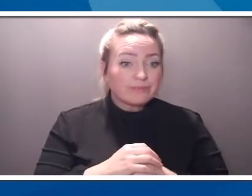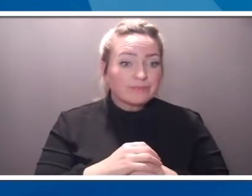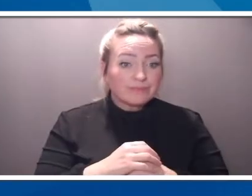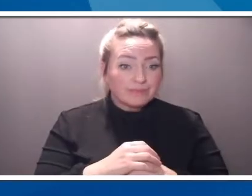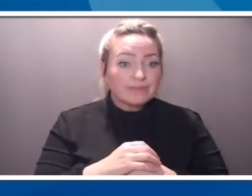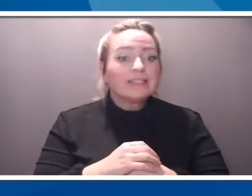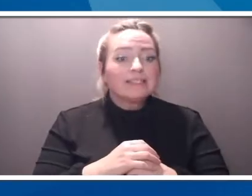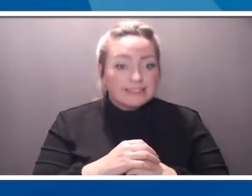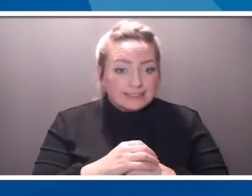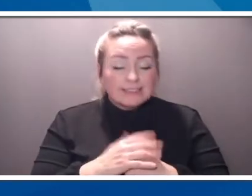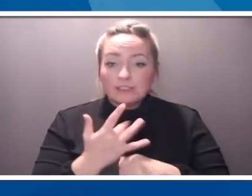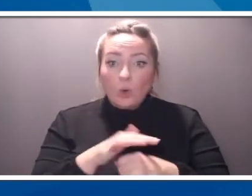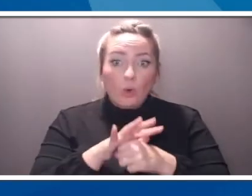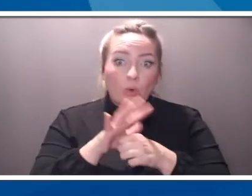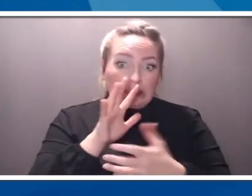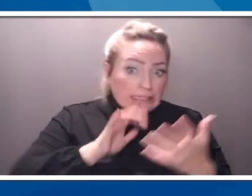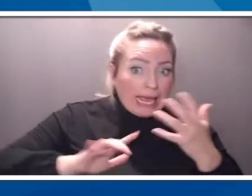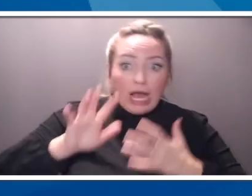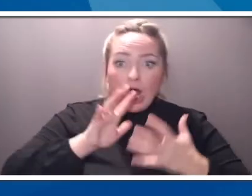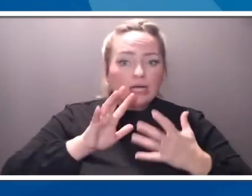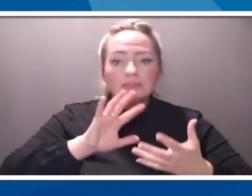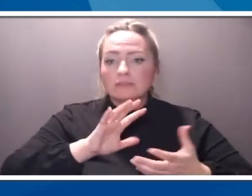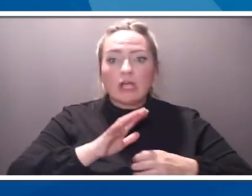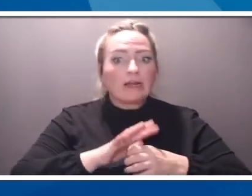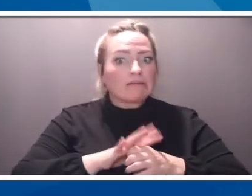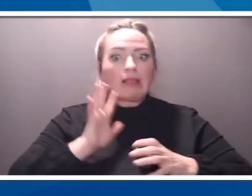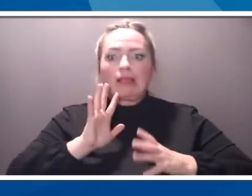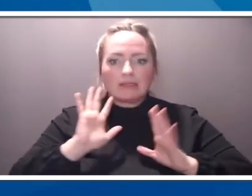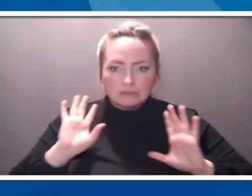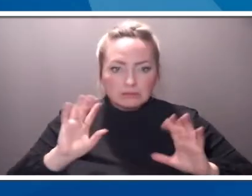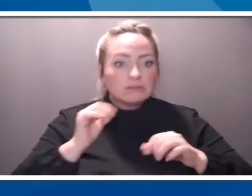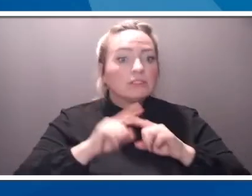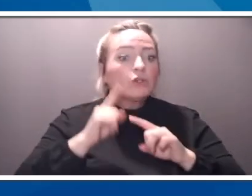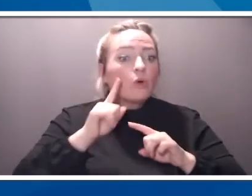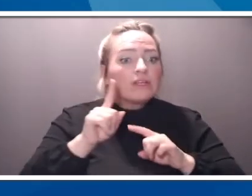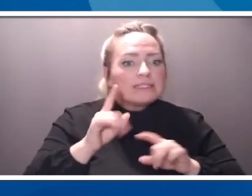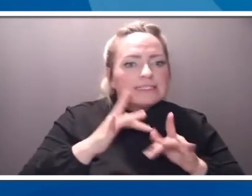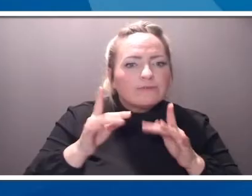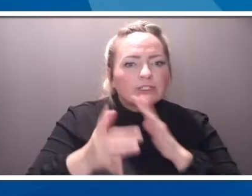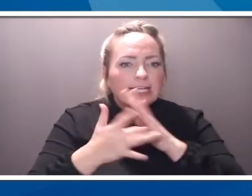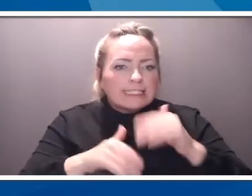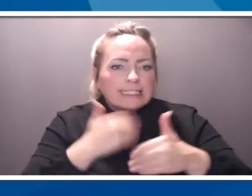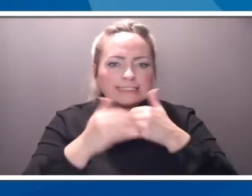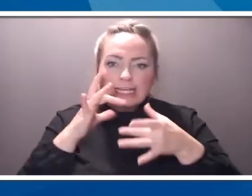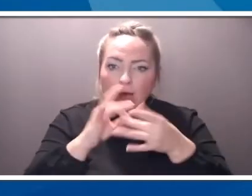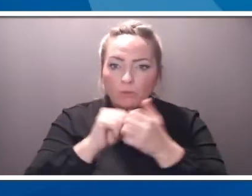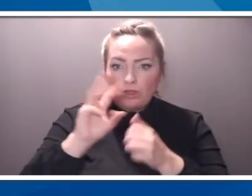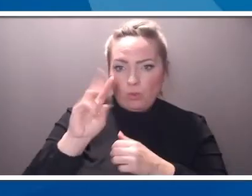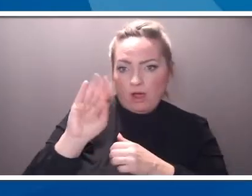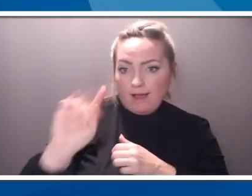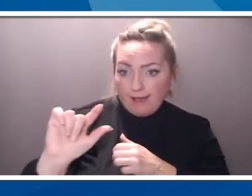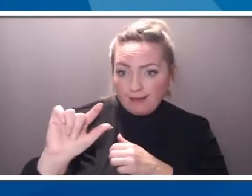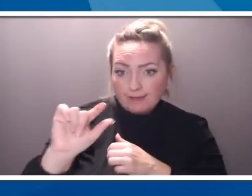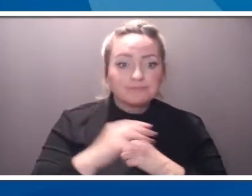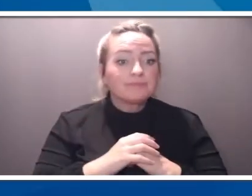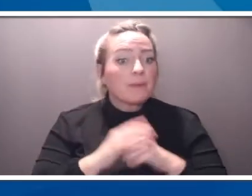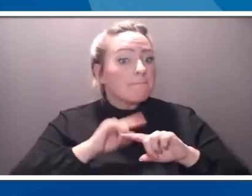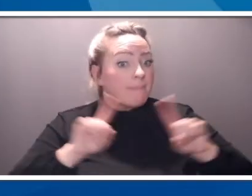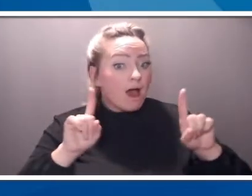So, to alleviate the chaos, there are the understanding documents and the techniques that come with